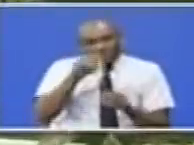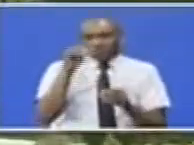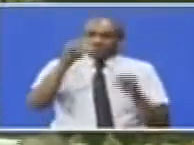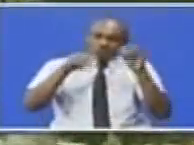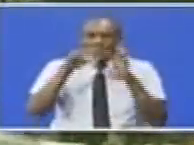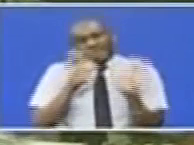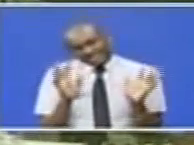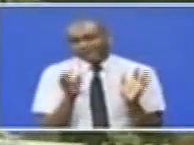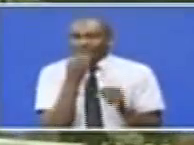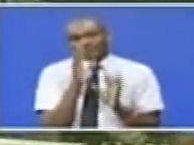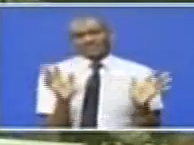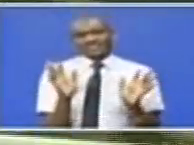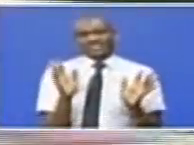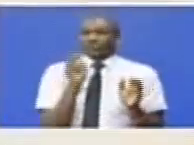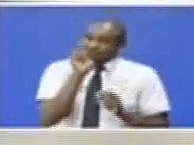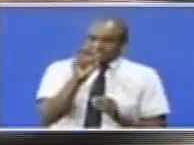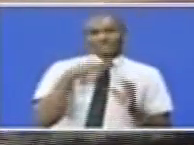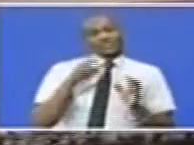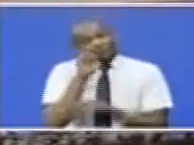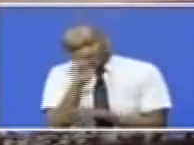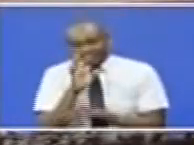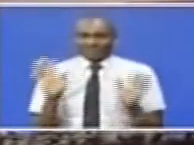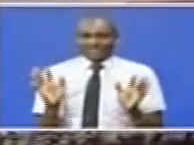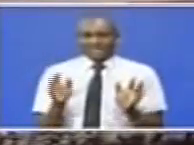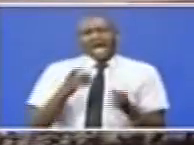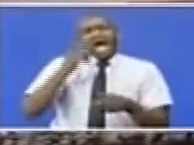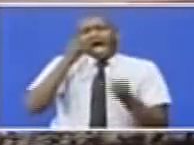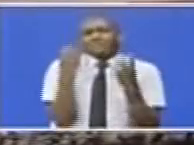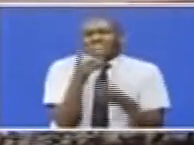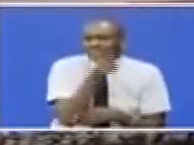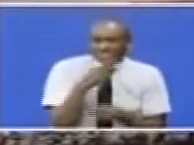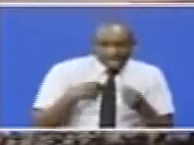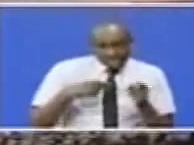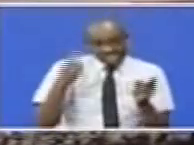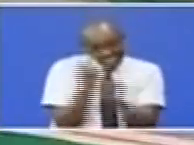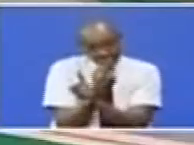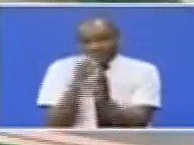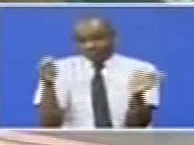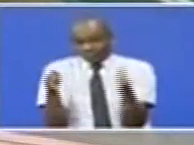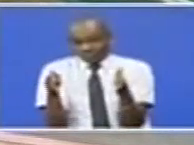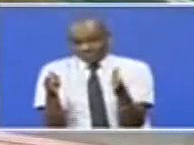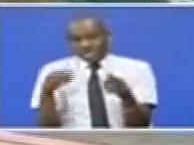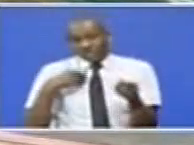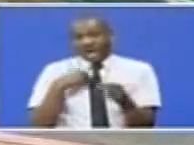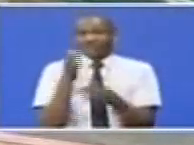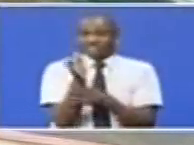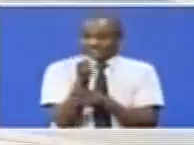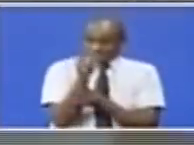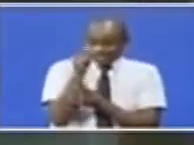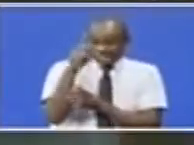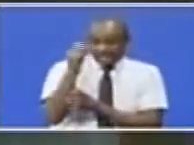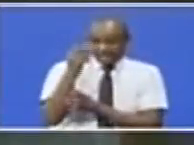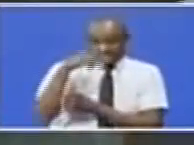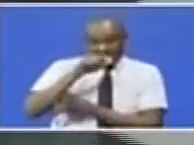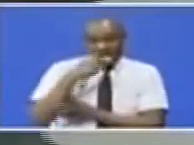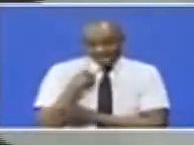colorful, and people like observing them. The prices for aquarium fish is determined in inches, unlike tilapia and catfish, whose